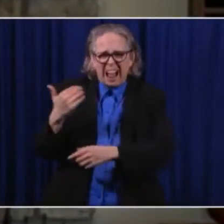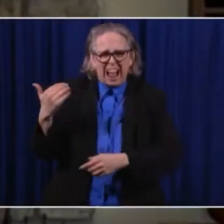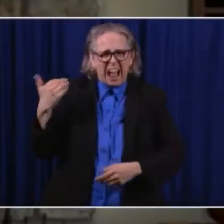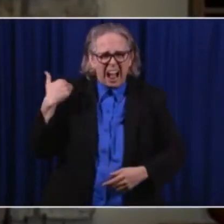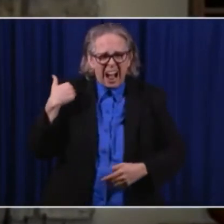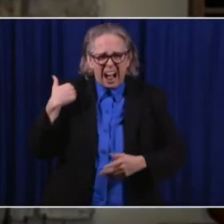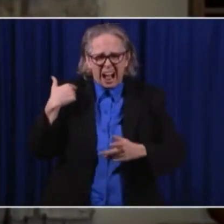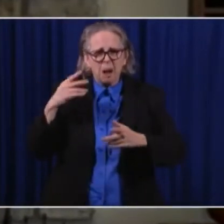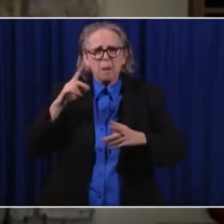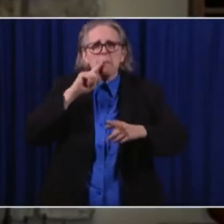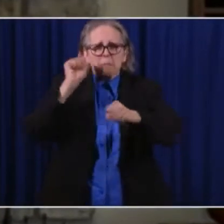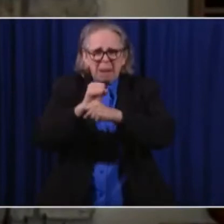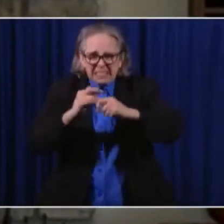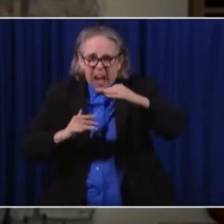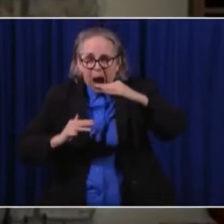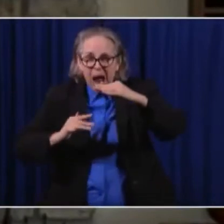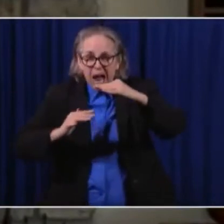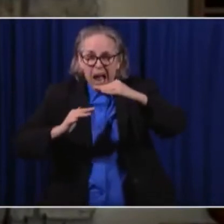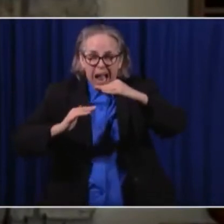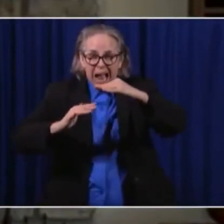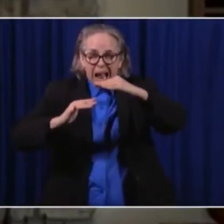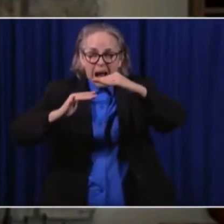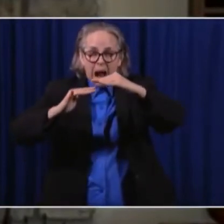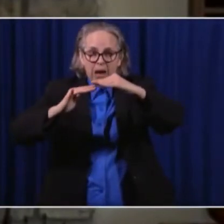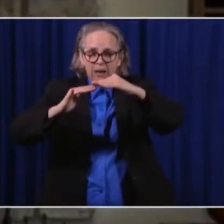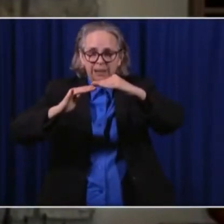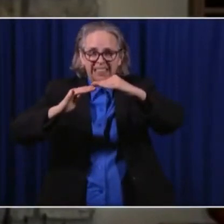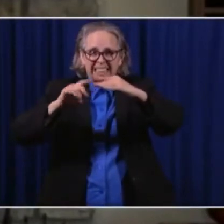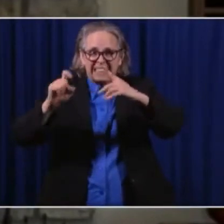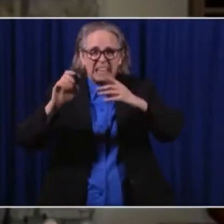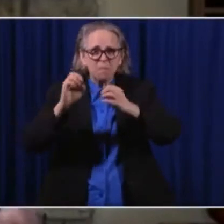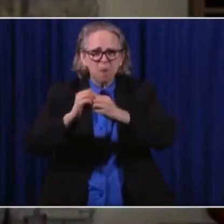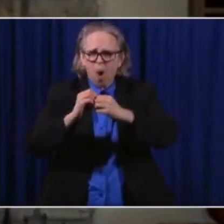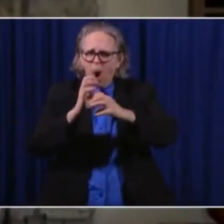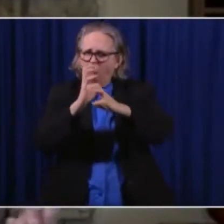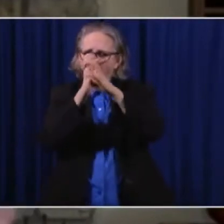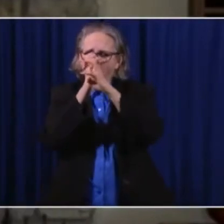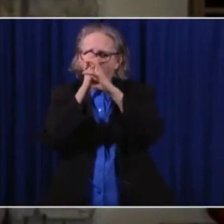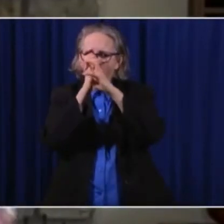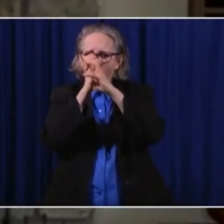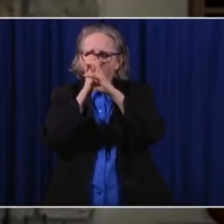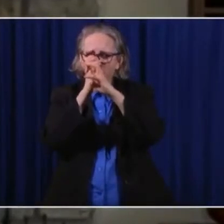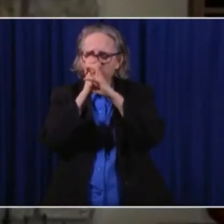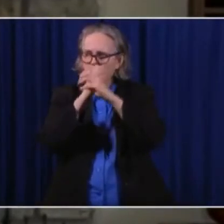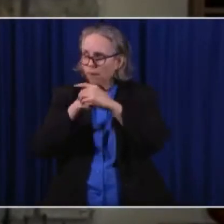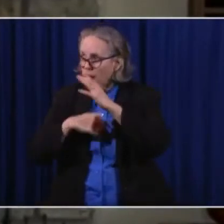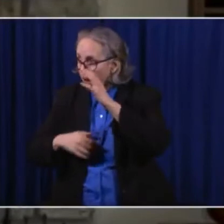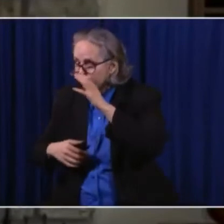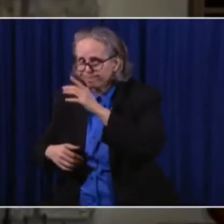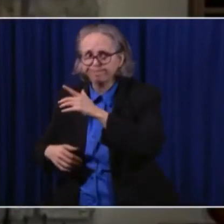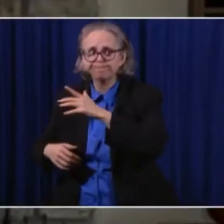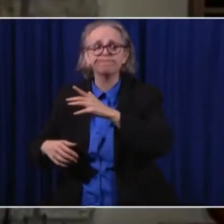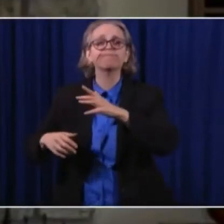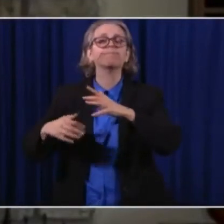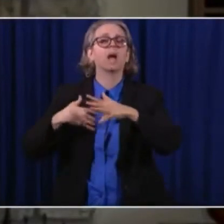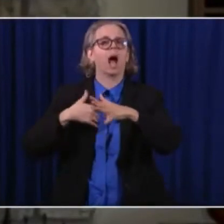an emergency, you must take additional action, we're going to listen. I mean, it's all based on facts that are coming